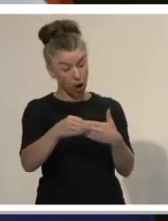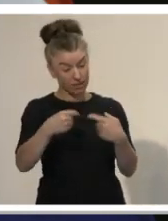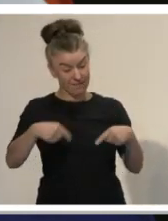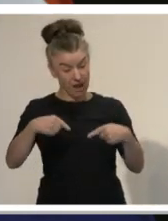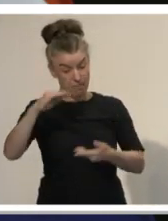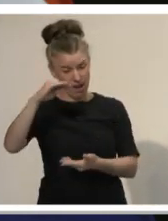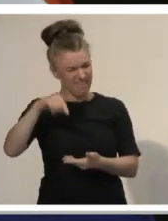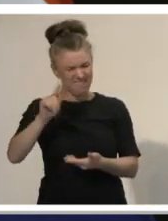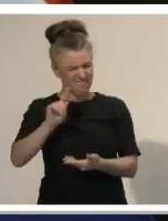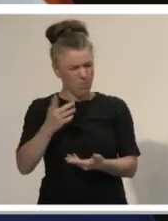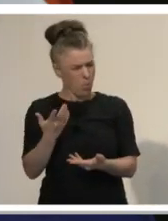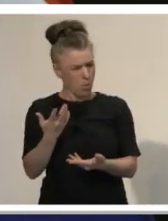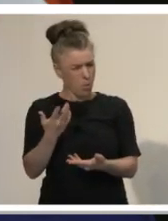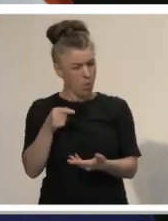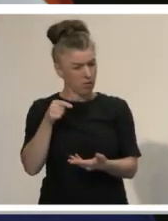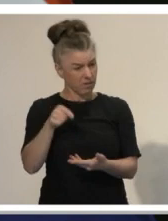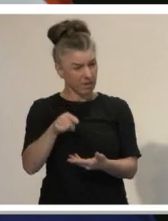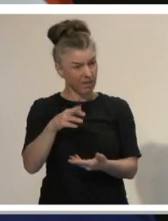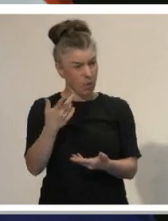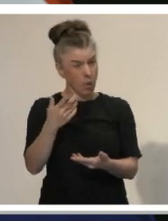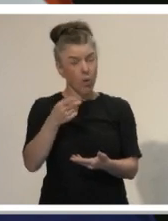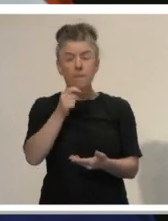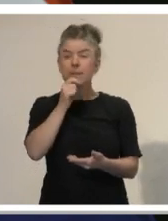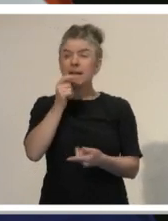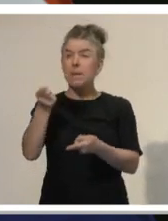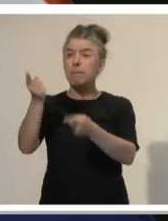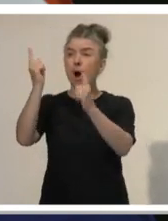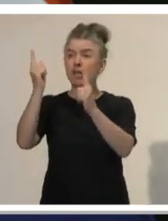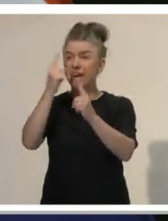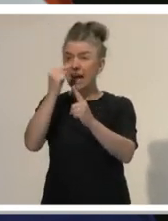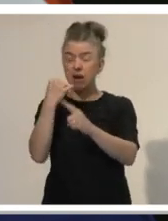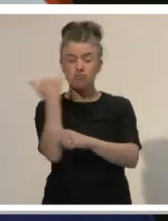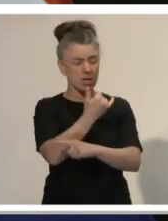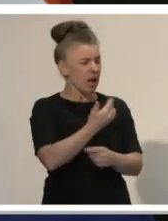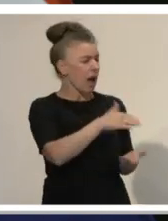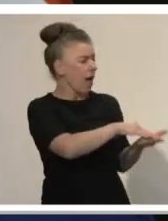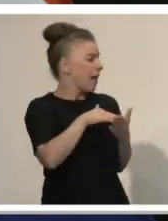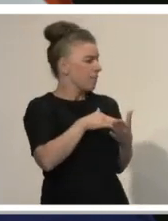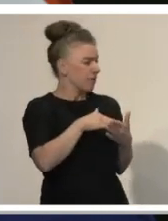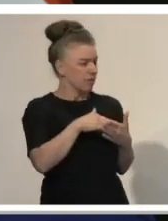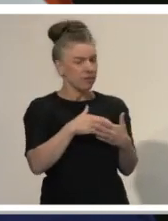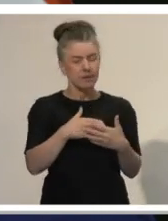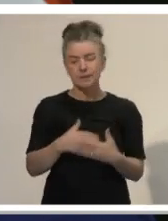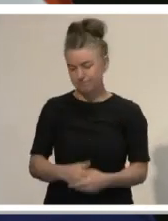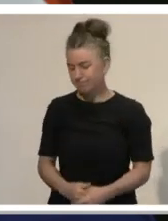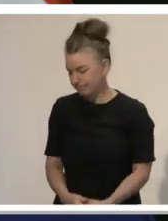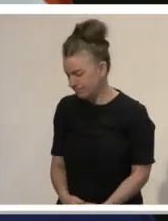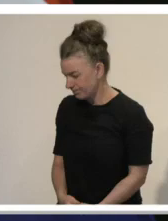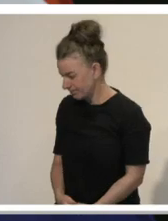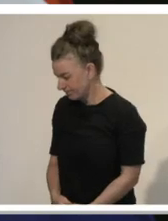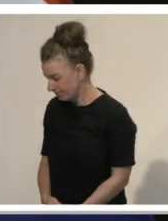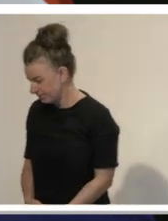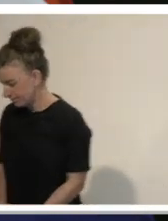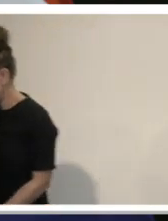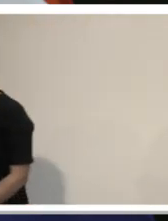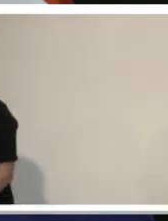is that for? Is that the media boss picks up the phone and says we're in trouble? Look, as I say, every conversation that we